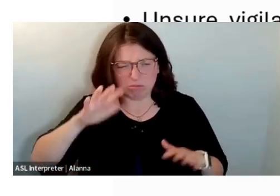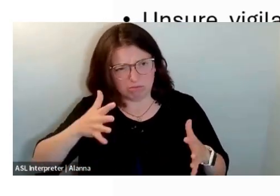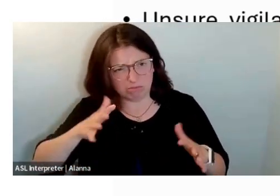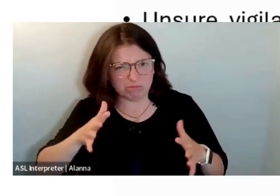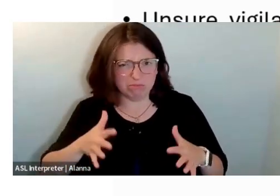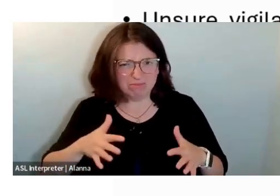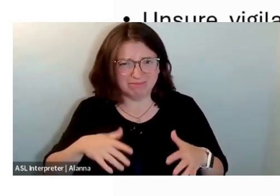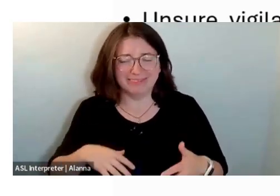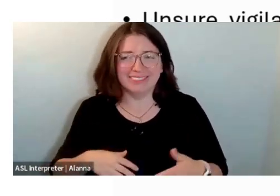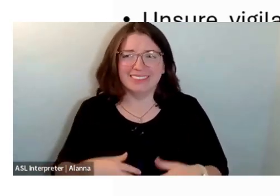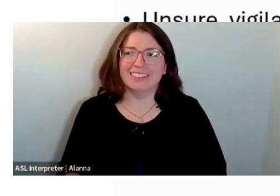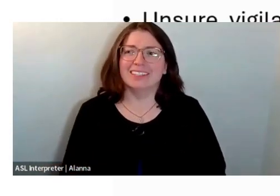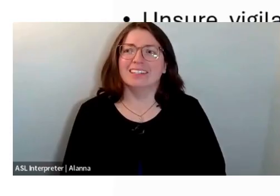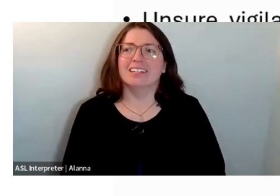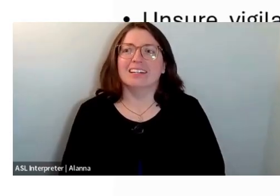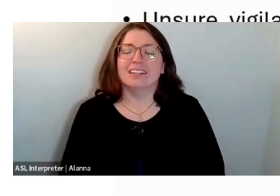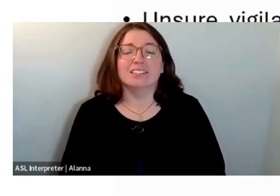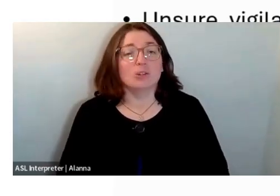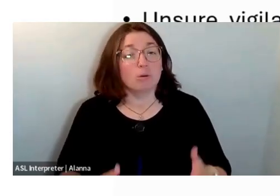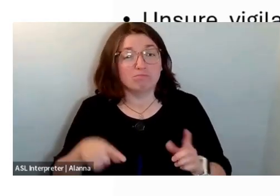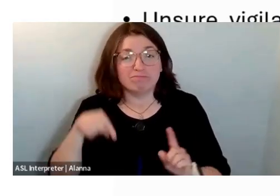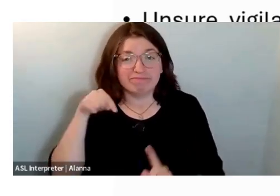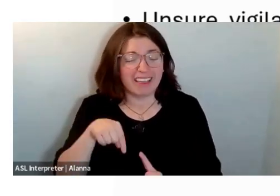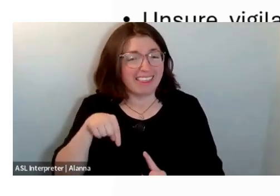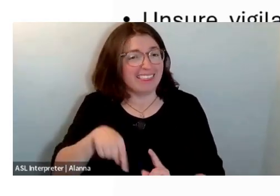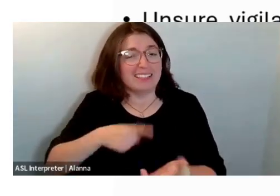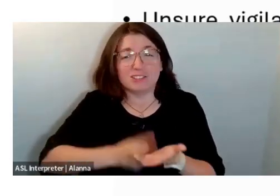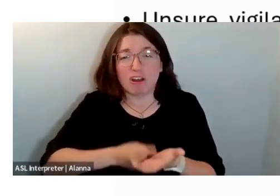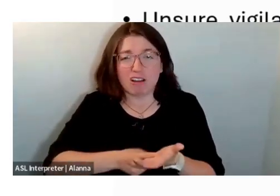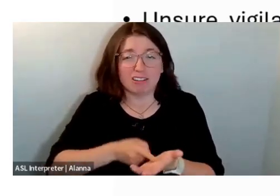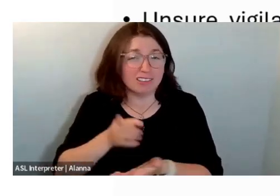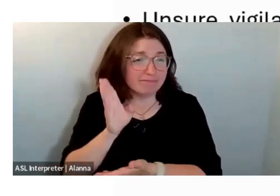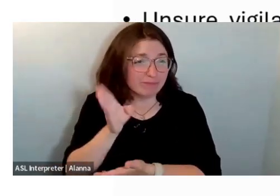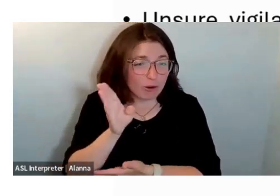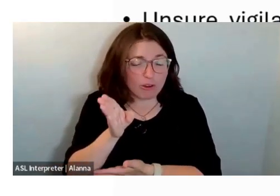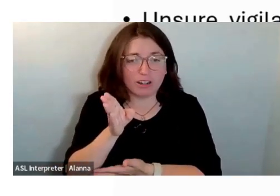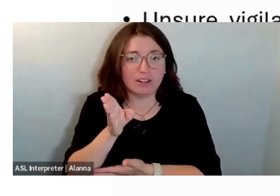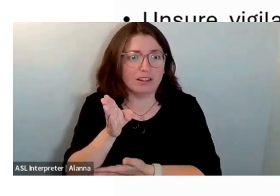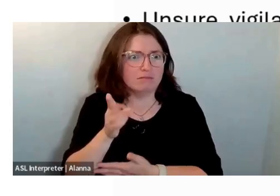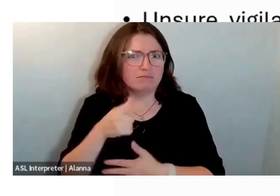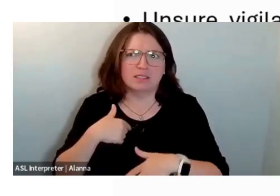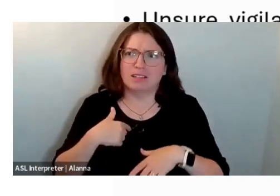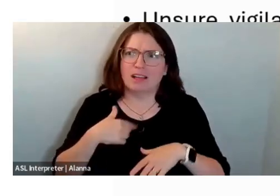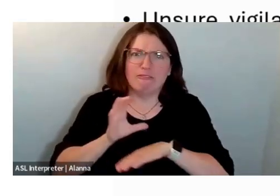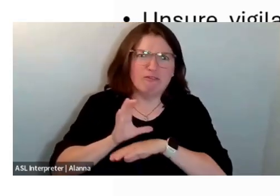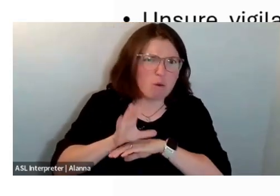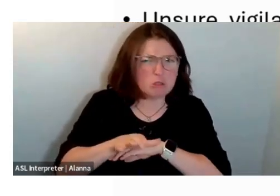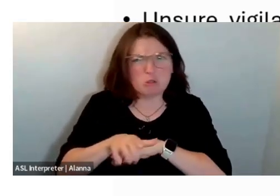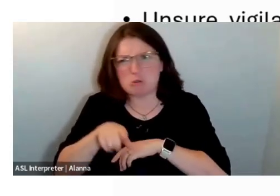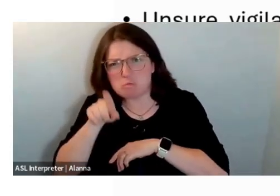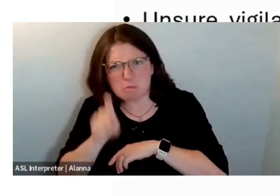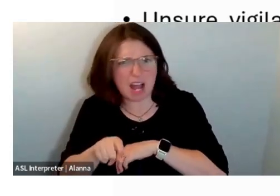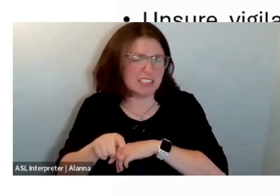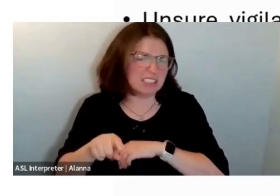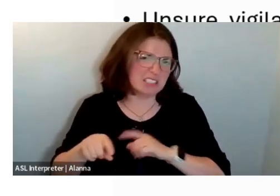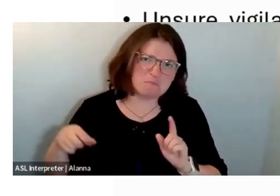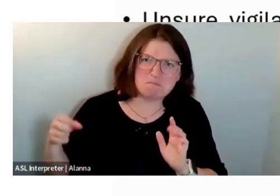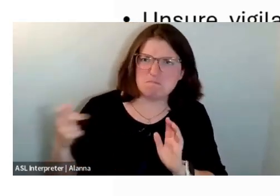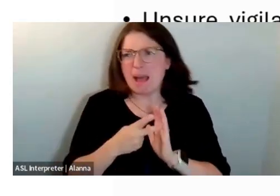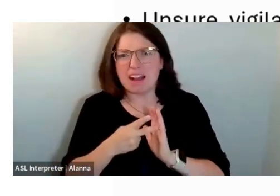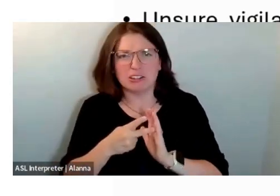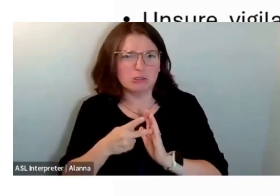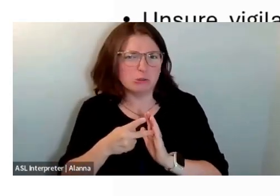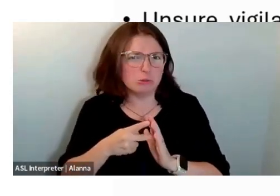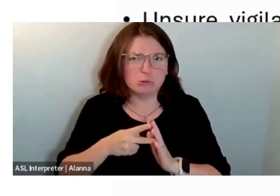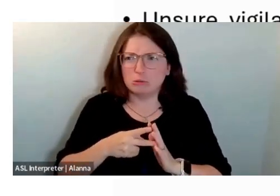fundamentally, this talk is not about any pressure to bounce back sexually or to get back to the